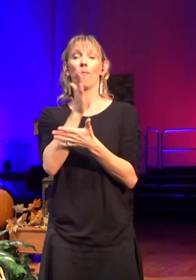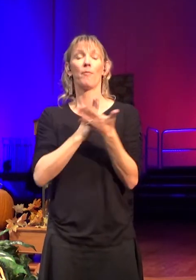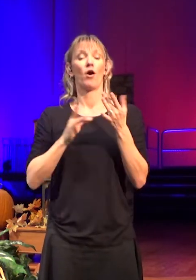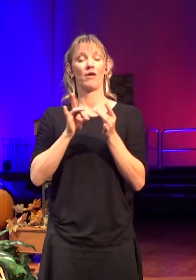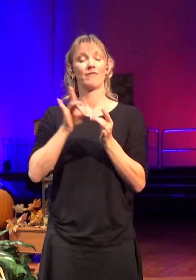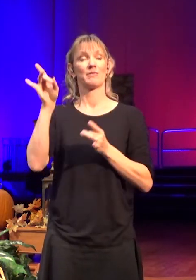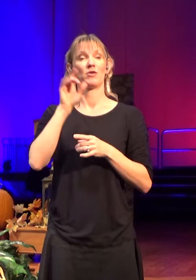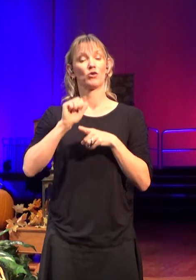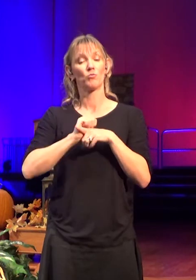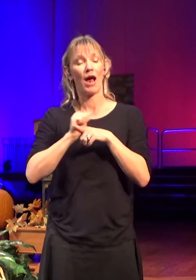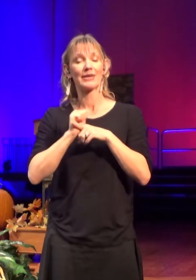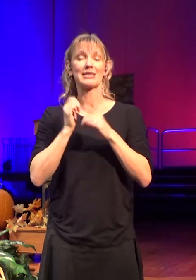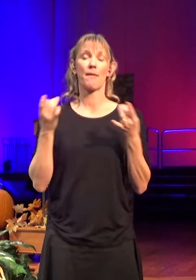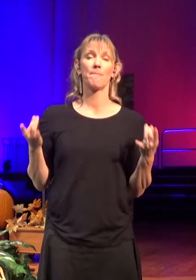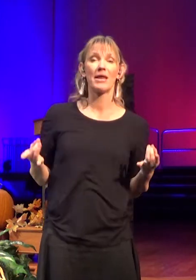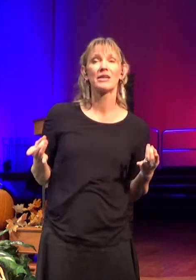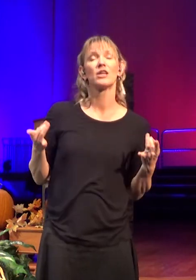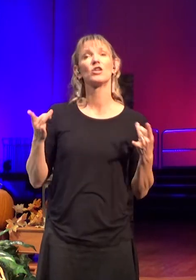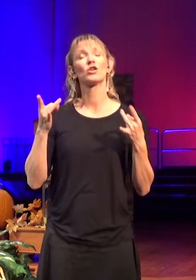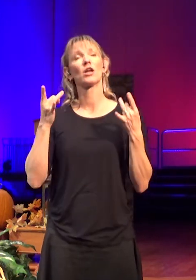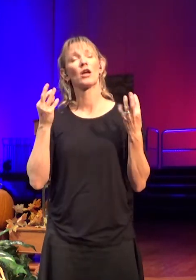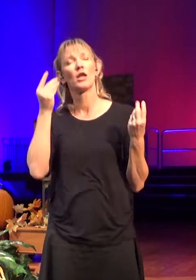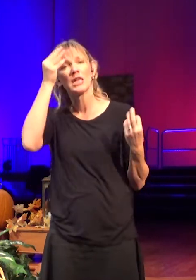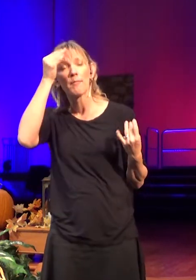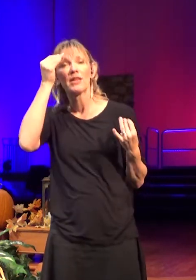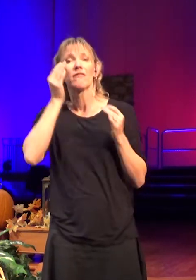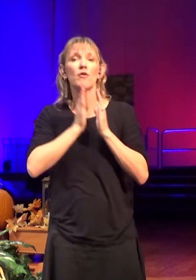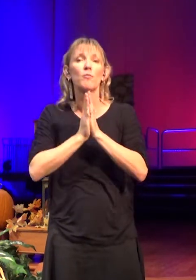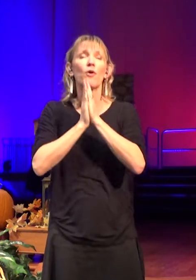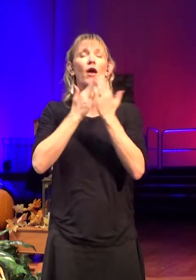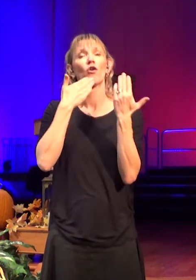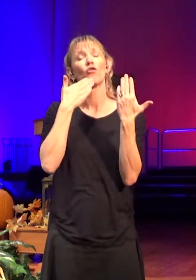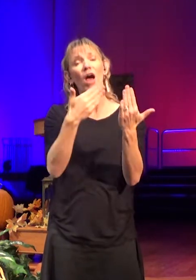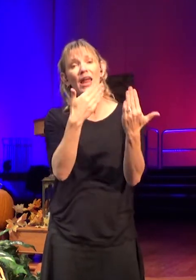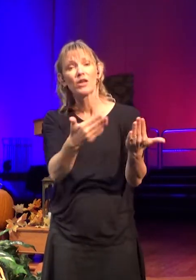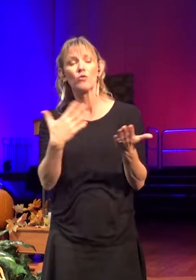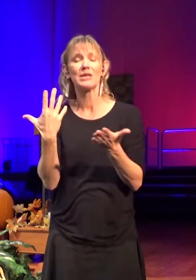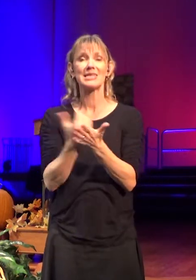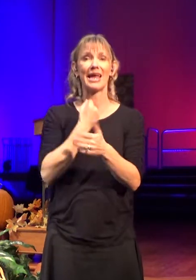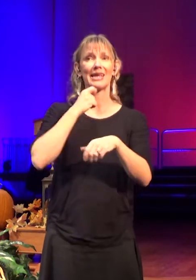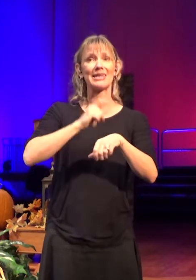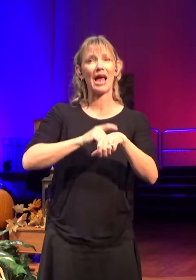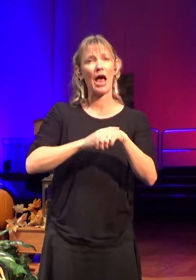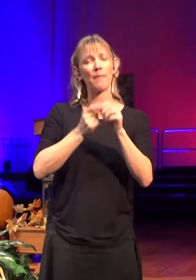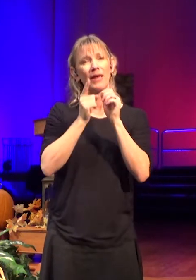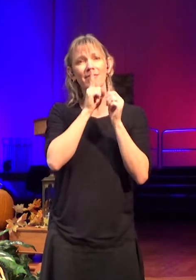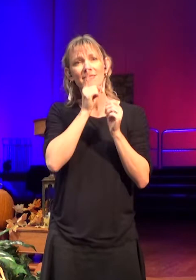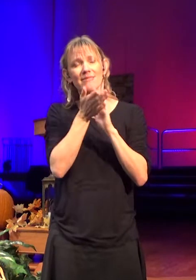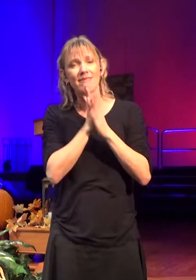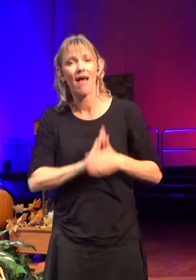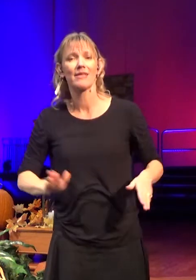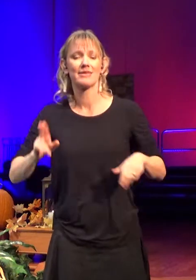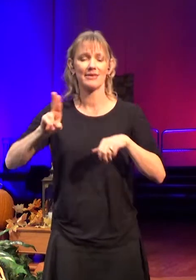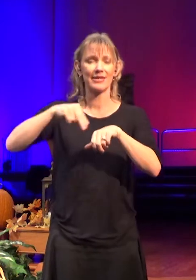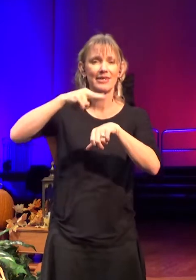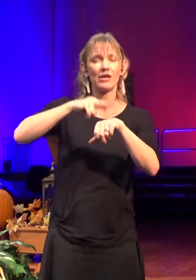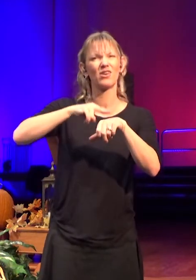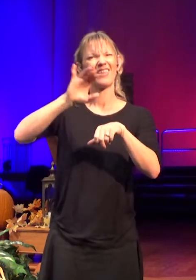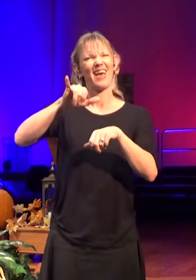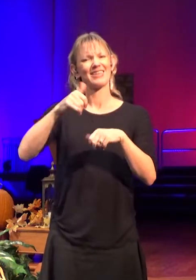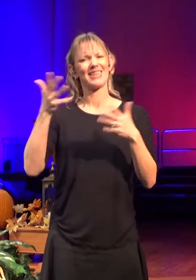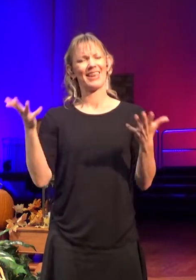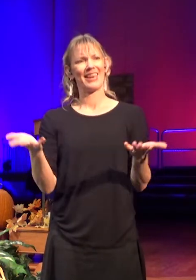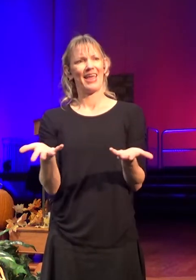the same light. And so part of spiritual practice, meditation, contemplative prayer, gratitude, taking time in the silence